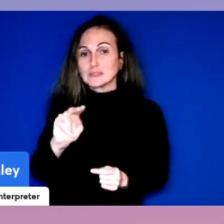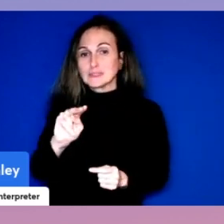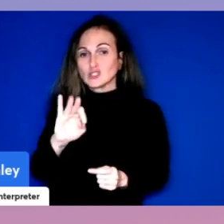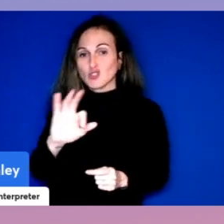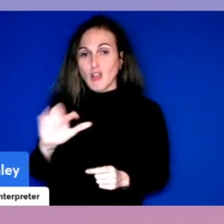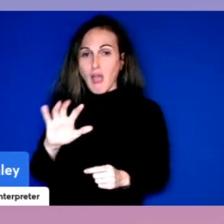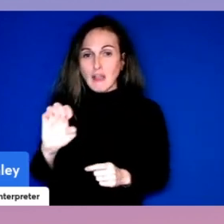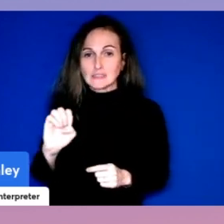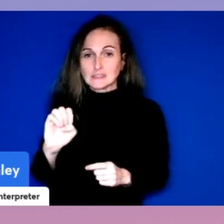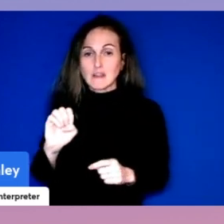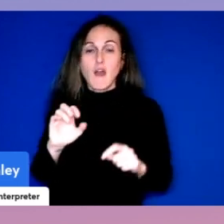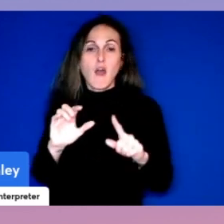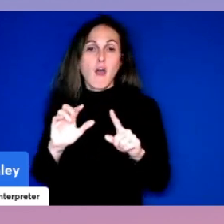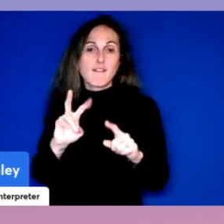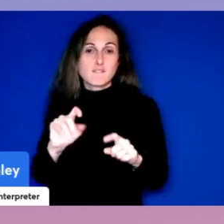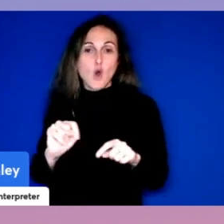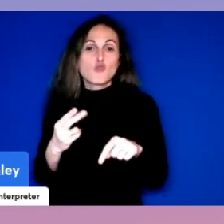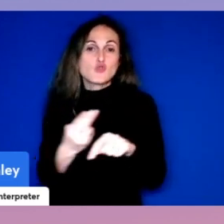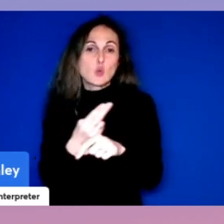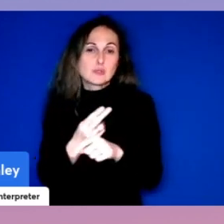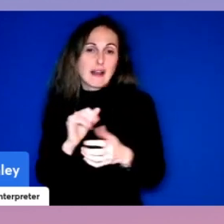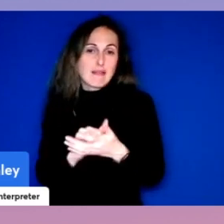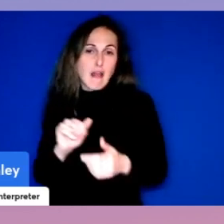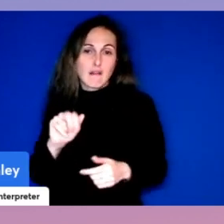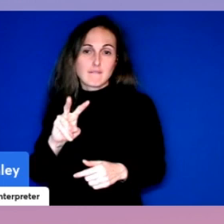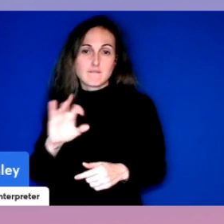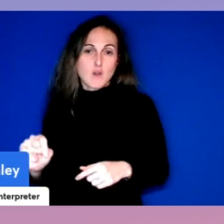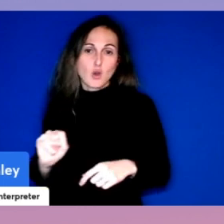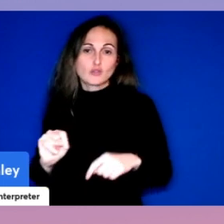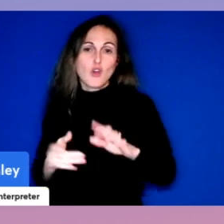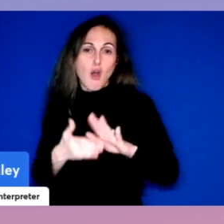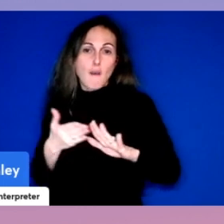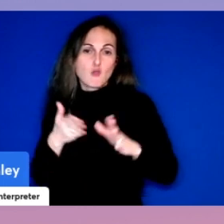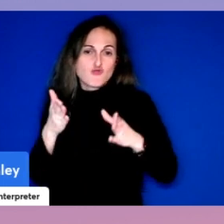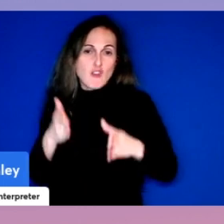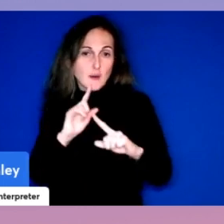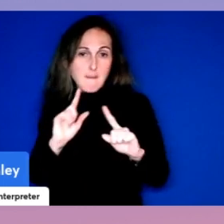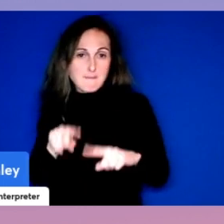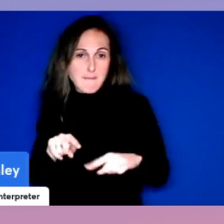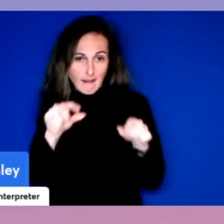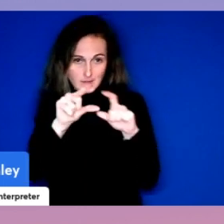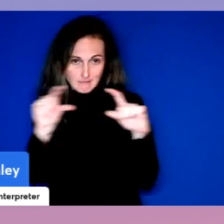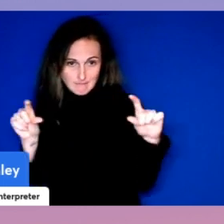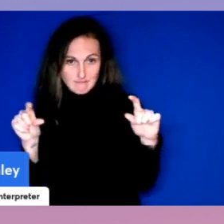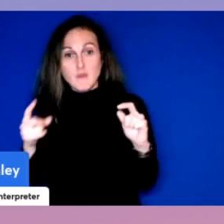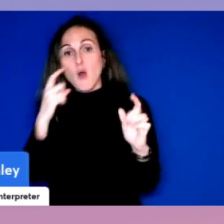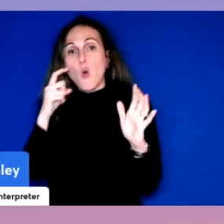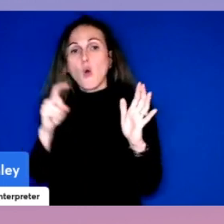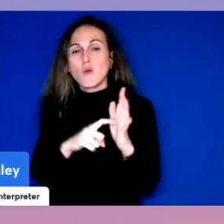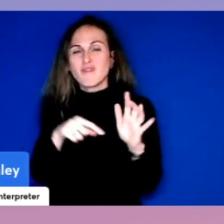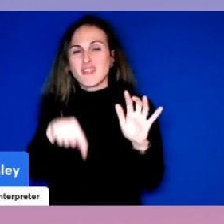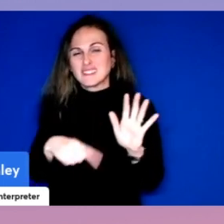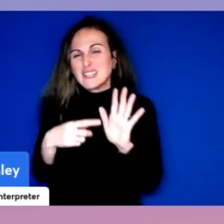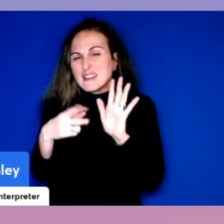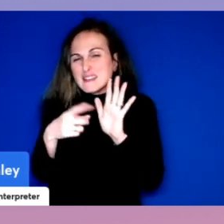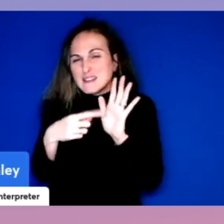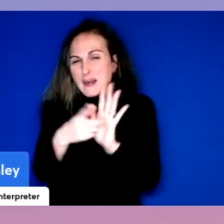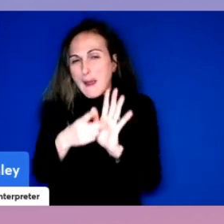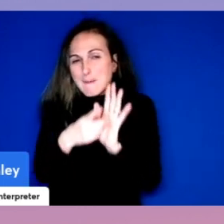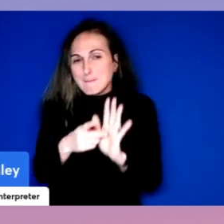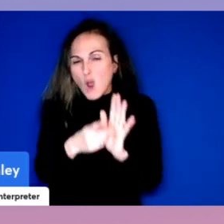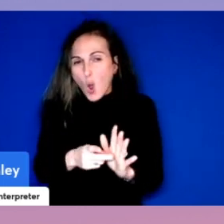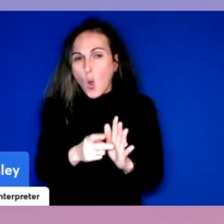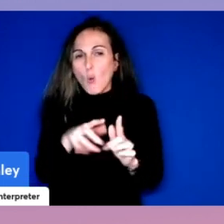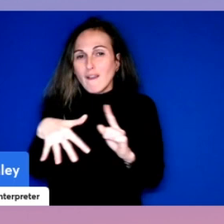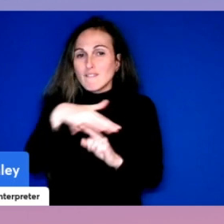using the Vault operator command. And just notice that this is a demo environment. Please don't do this